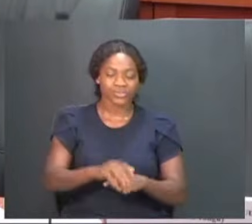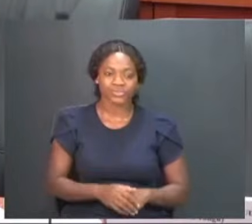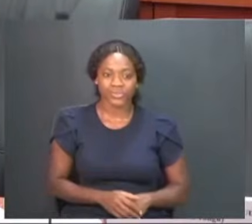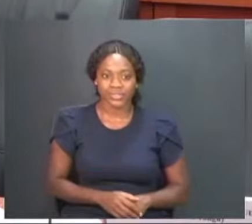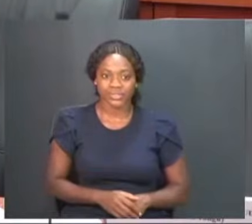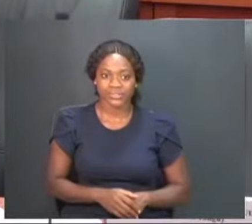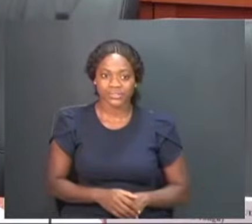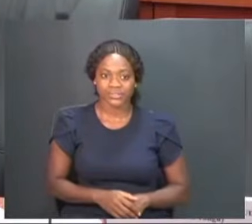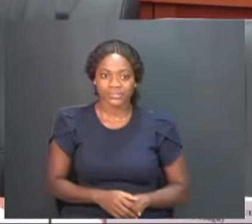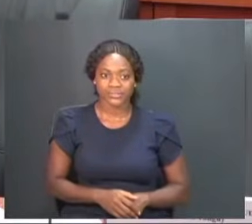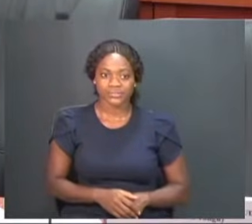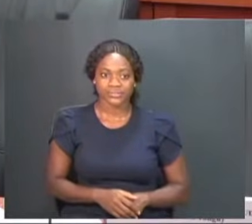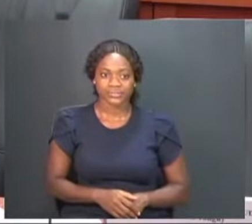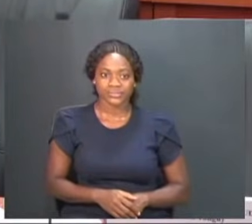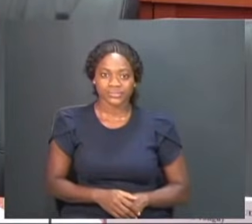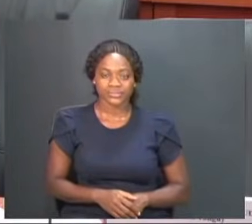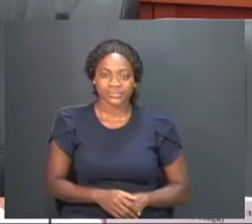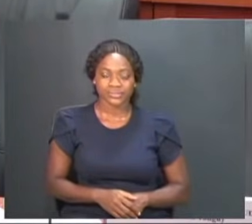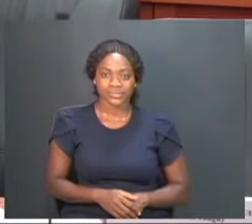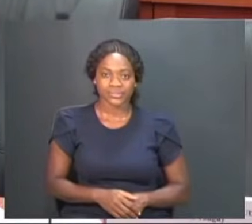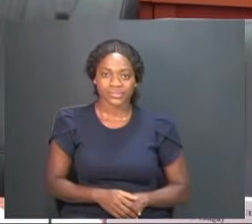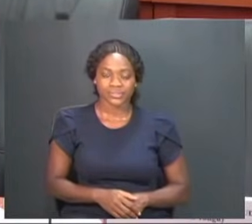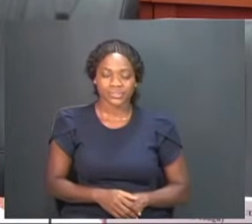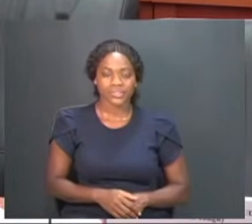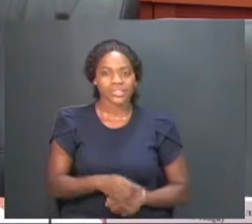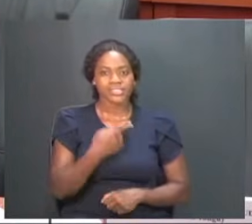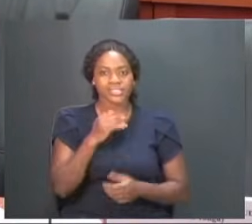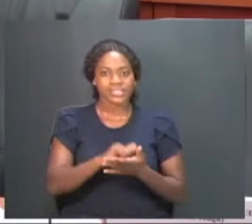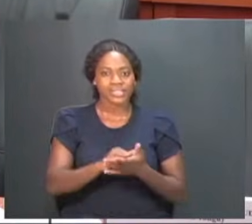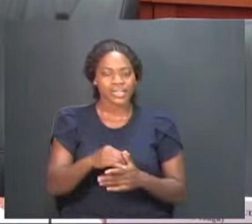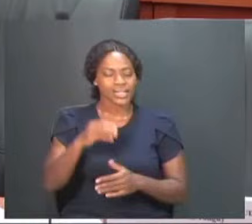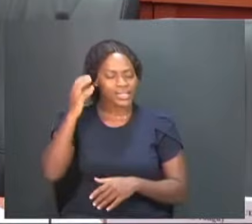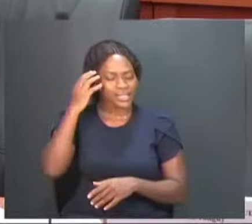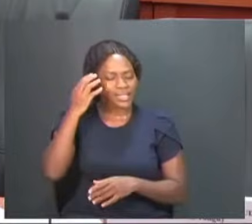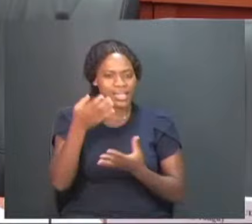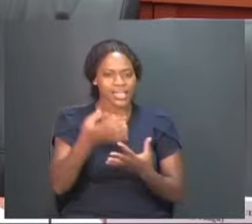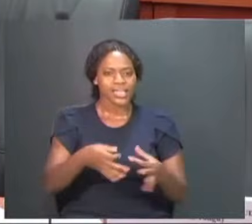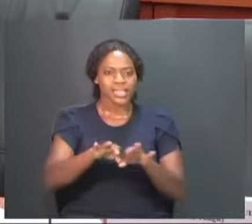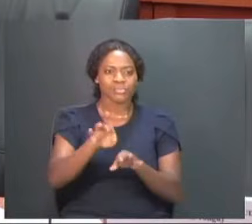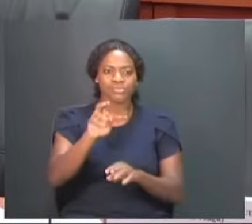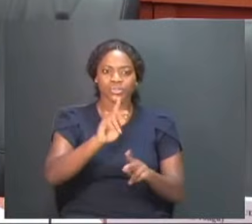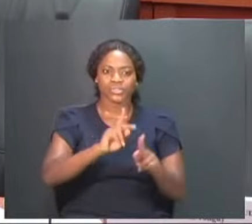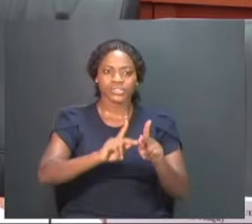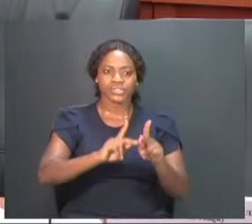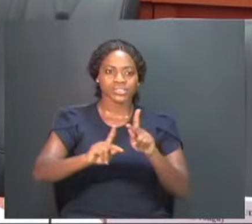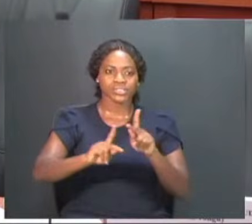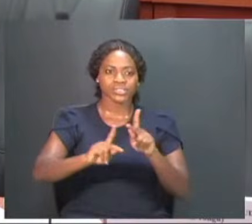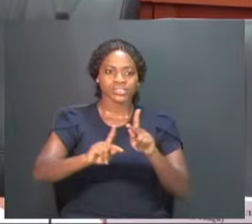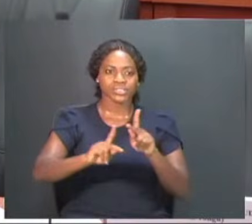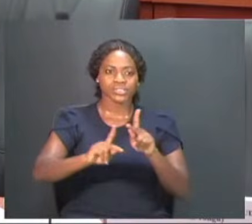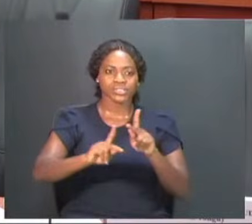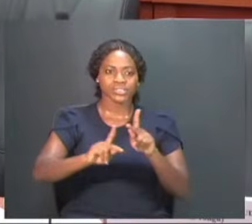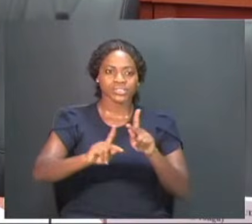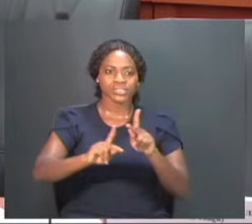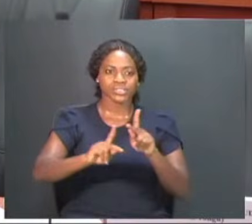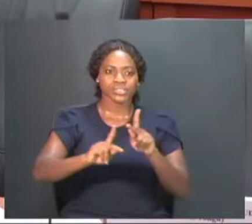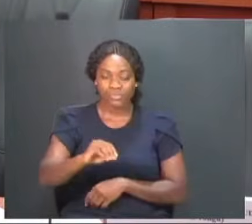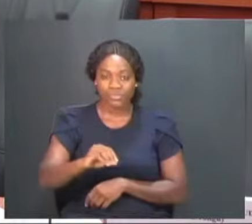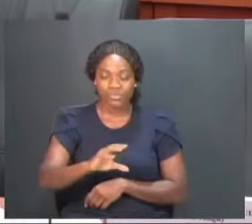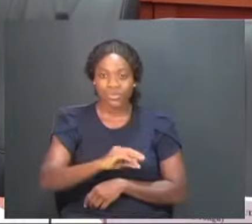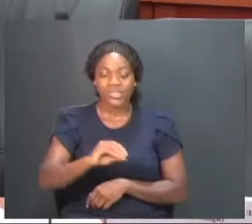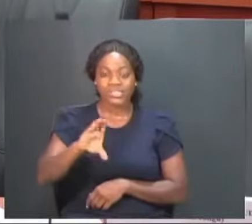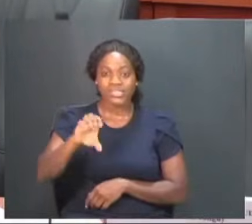he's listened to very prominent people. He's listened to so many NGOs and civil